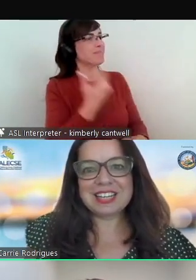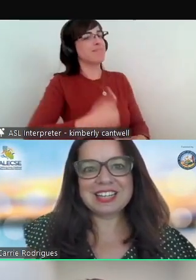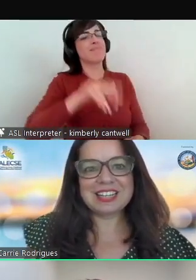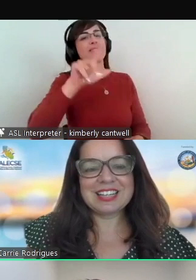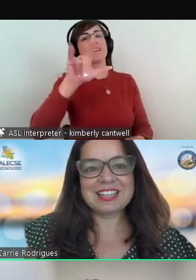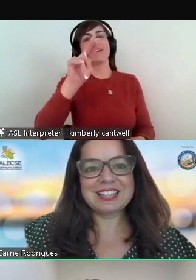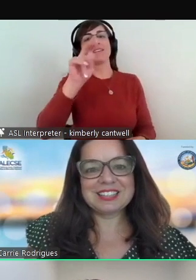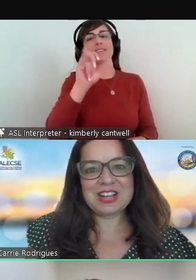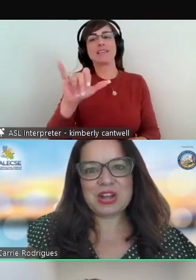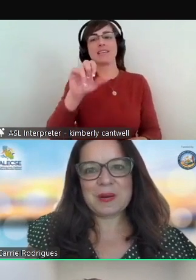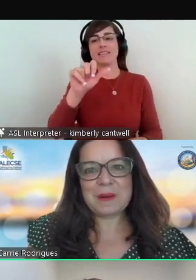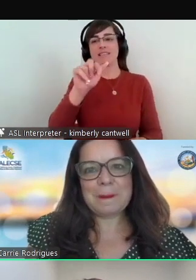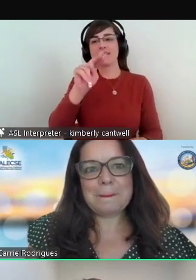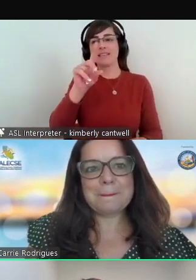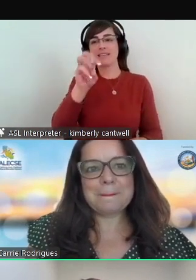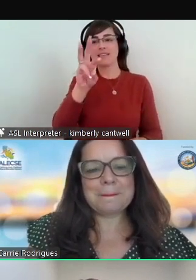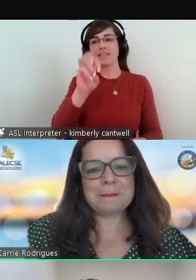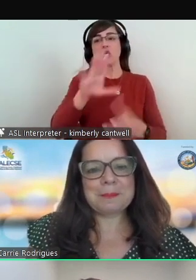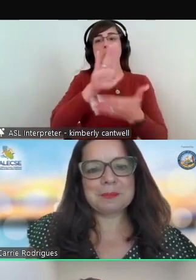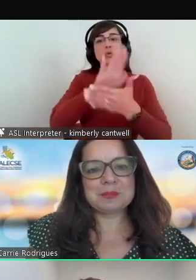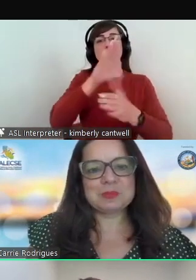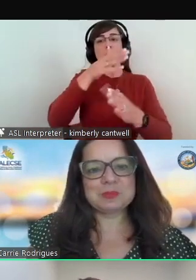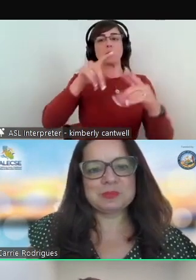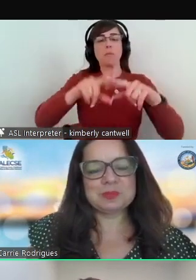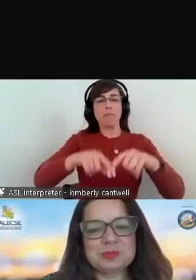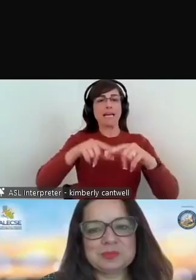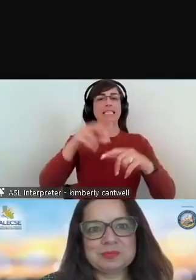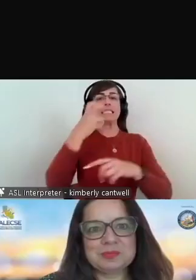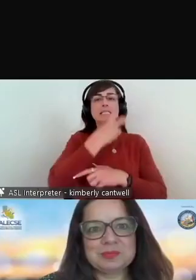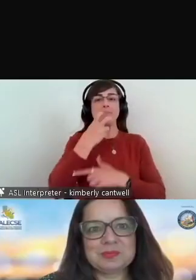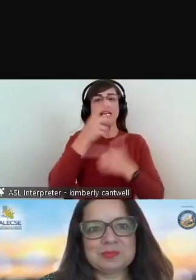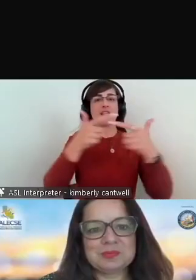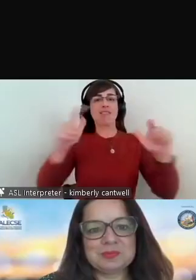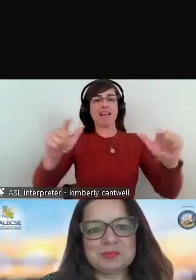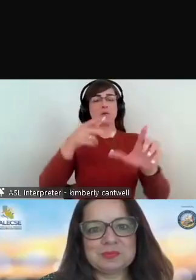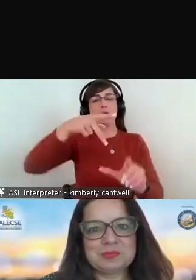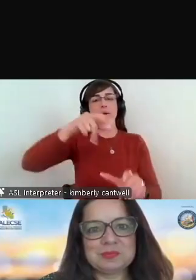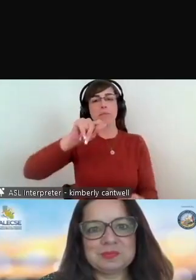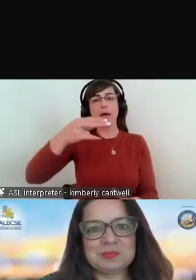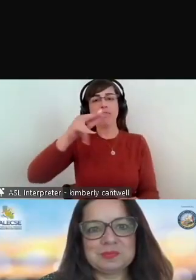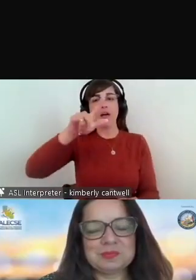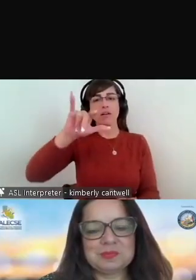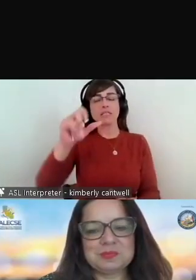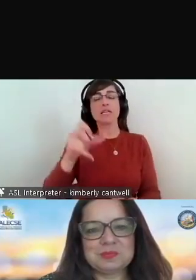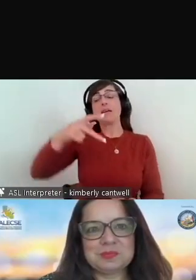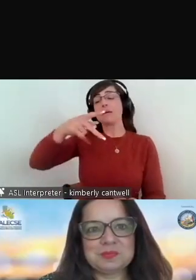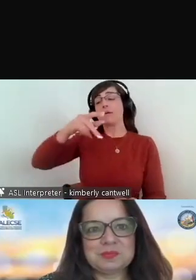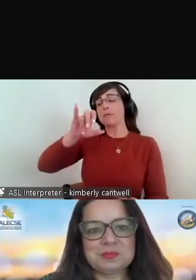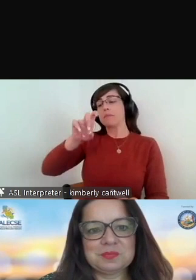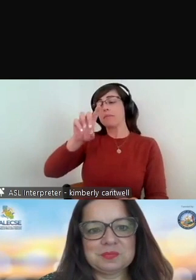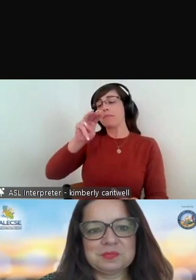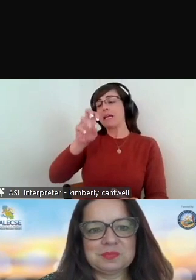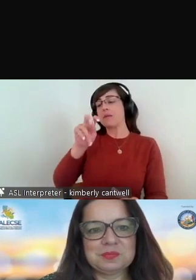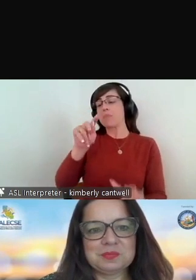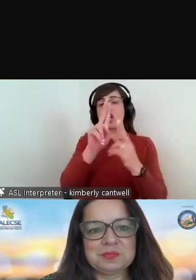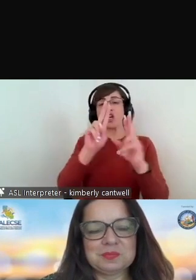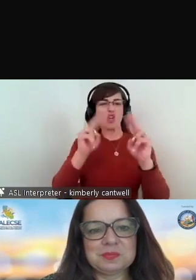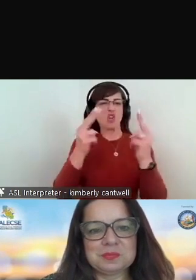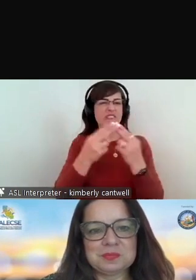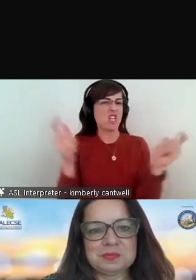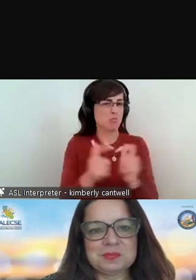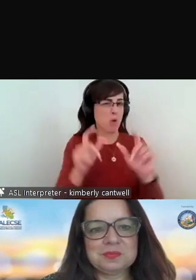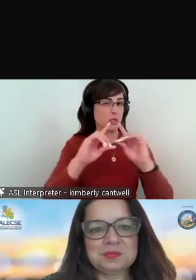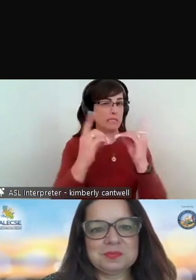Lindsay Sandru. I am a school-based speech and language pathologist. I work in Piedmont Unified, which is a small district in the